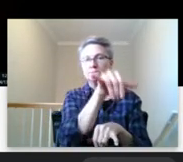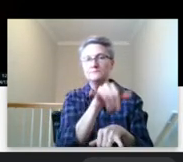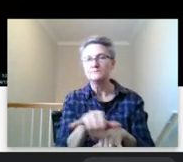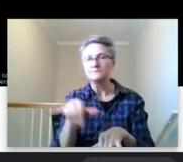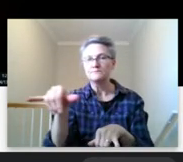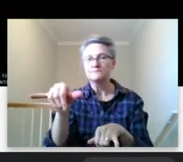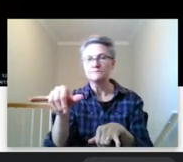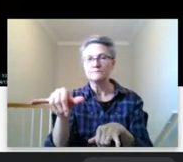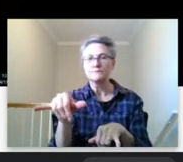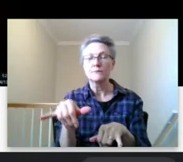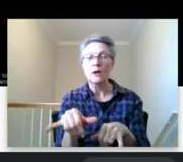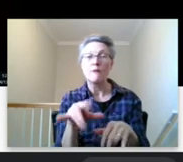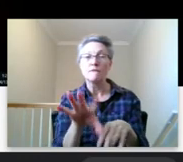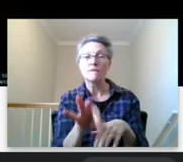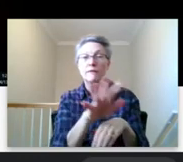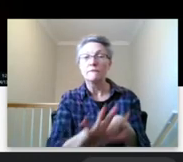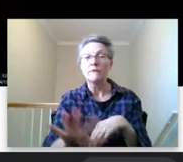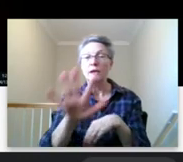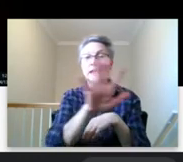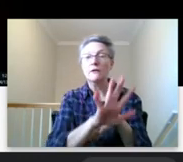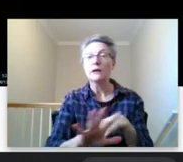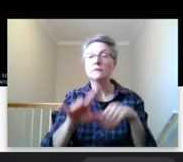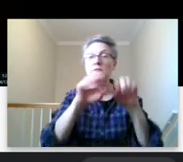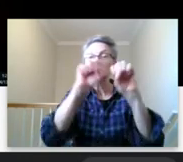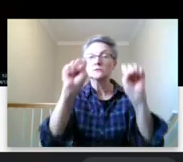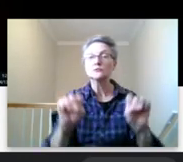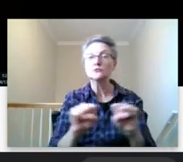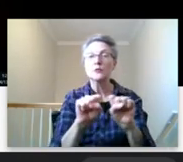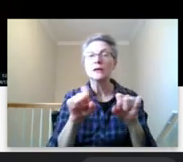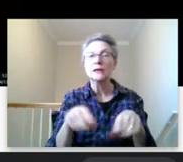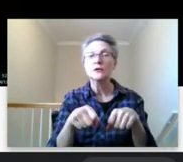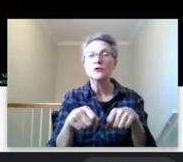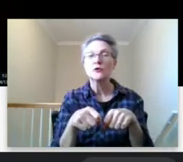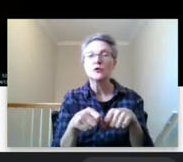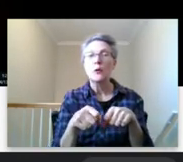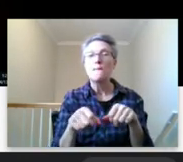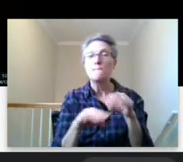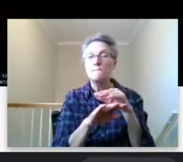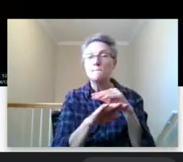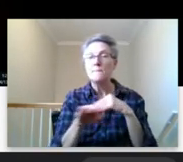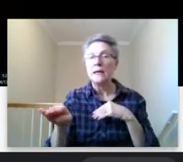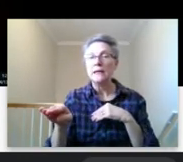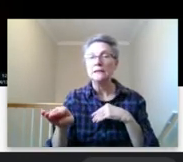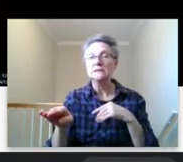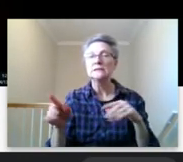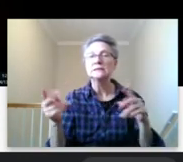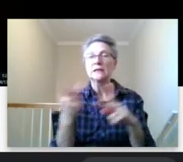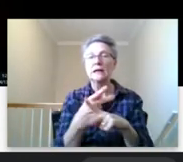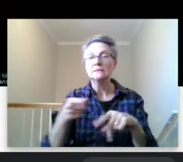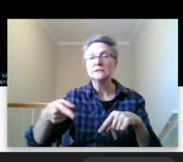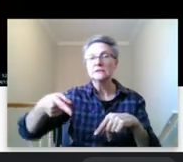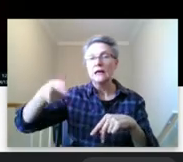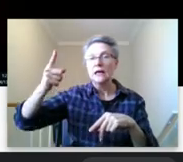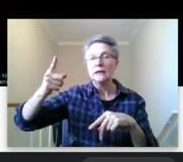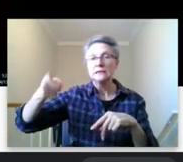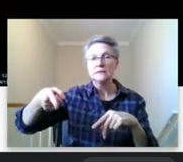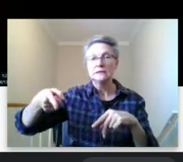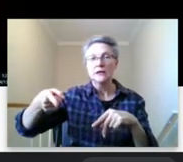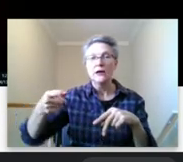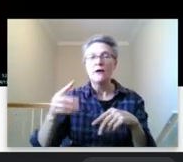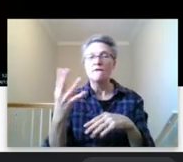So if we want to find the area of this square, we can do base times height, which would be, in this case, area equals